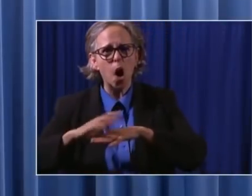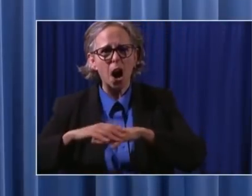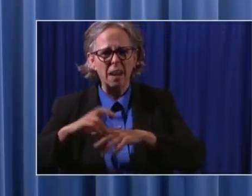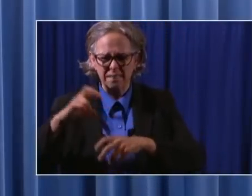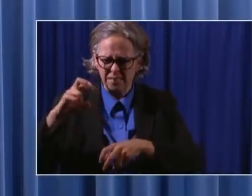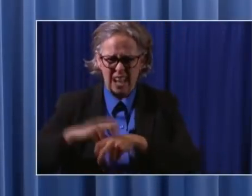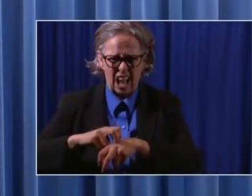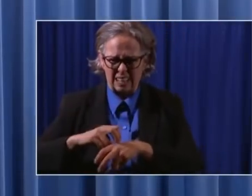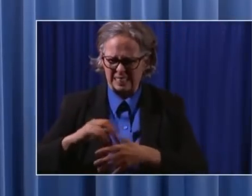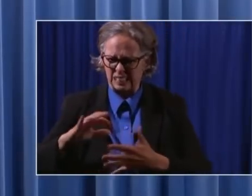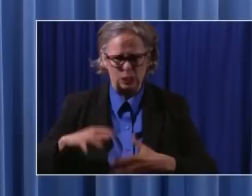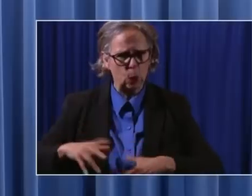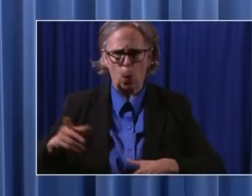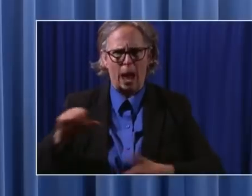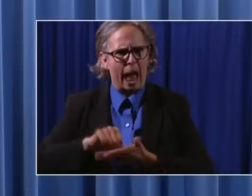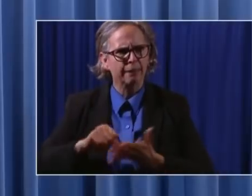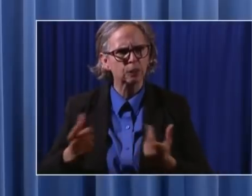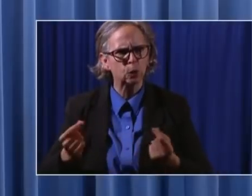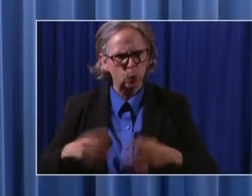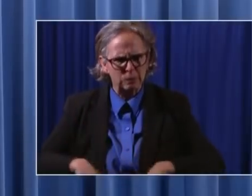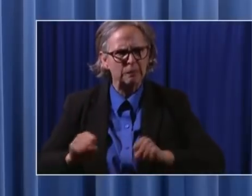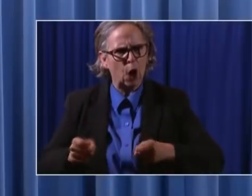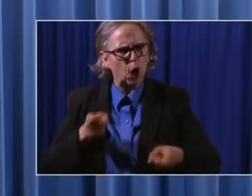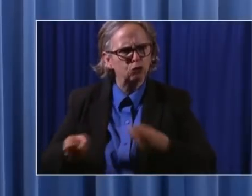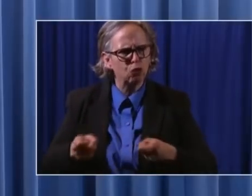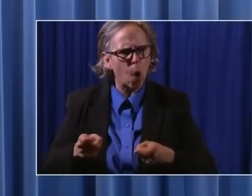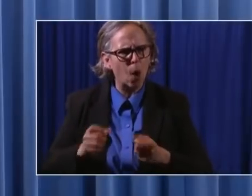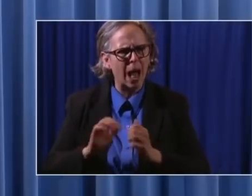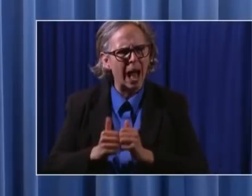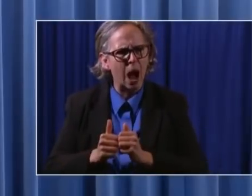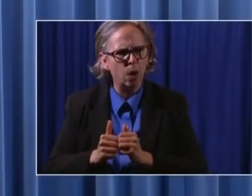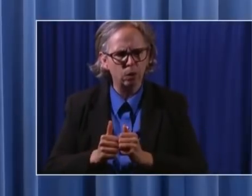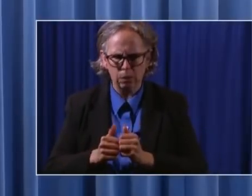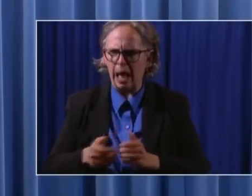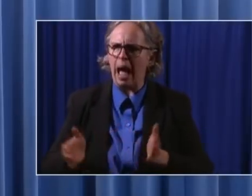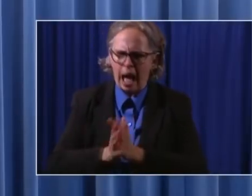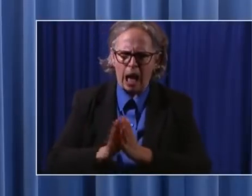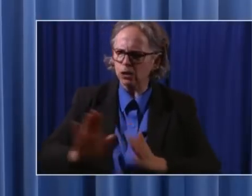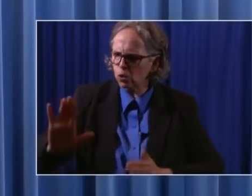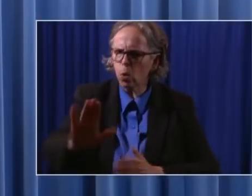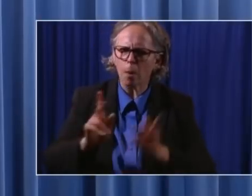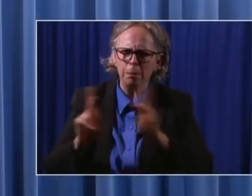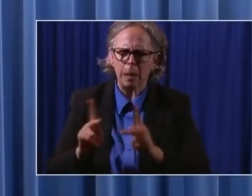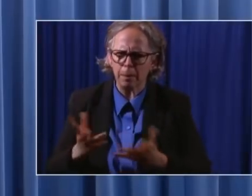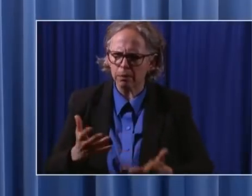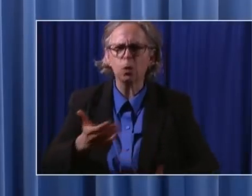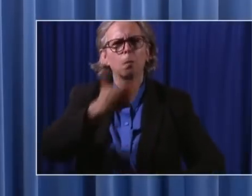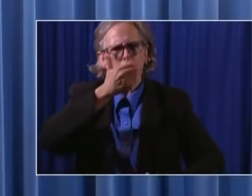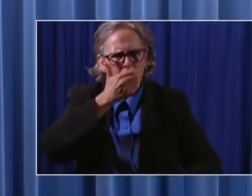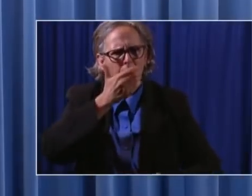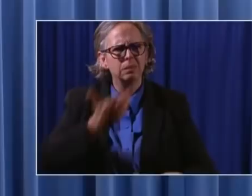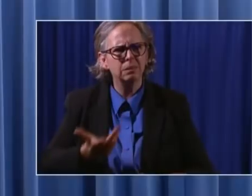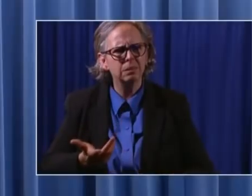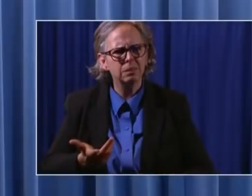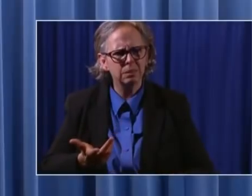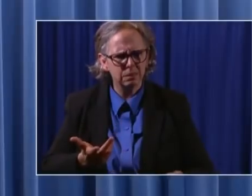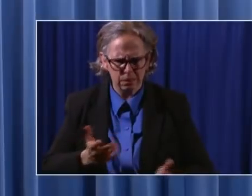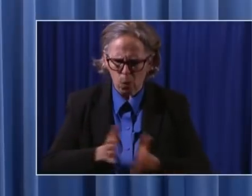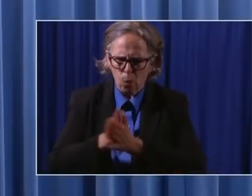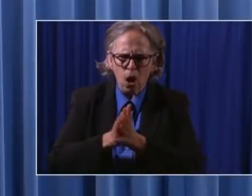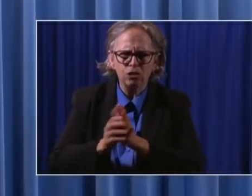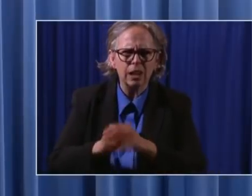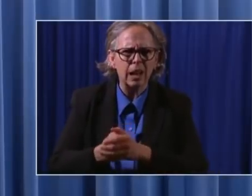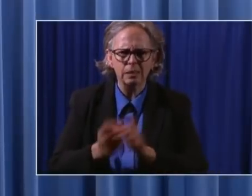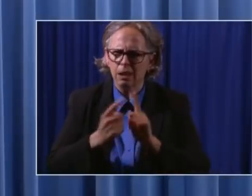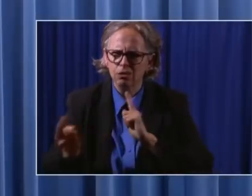And by us, I mean the people who live in Athens, people who run the bars, people who,